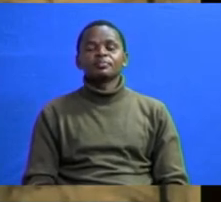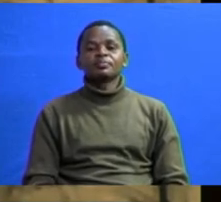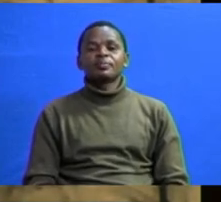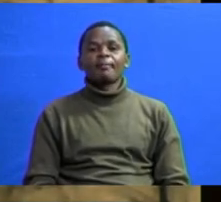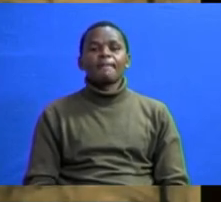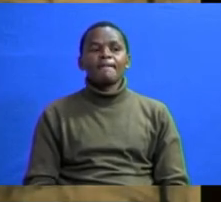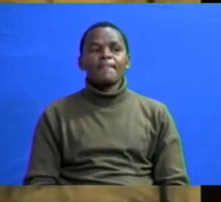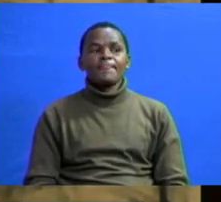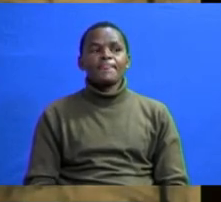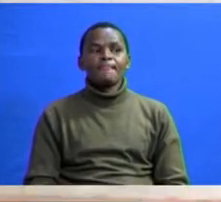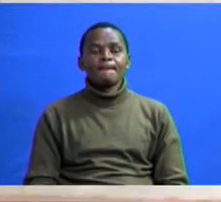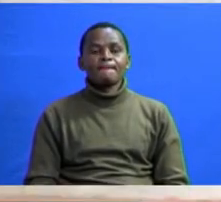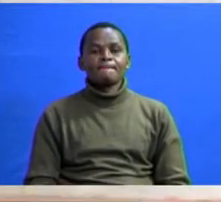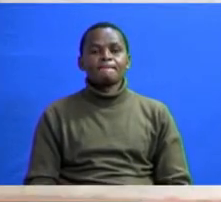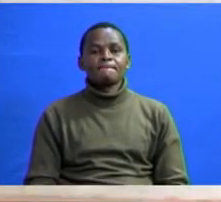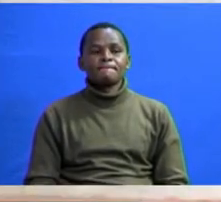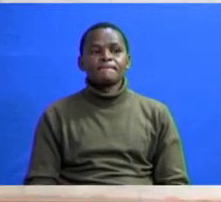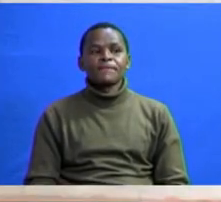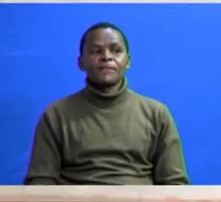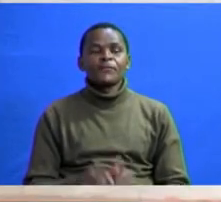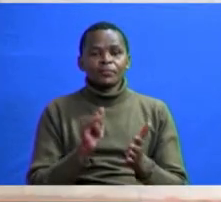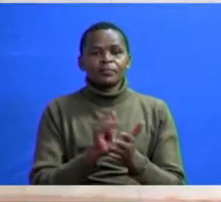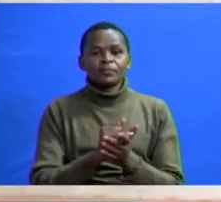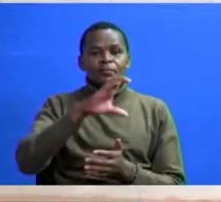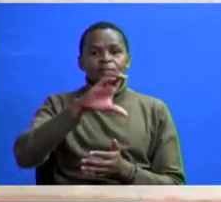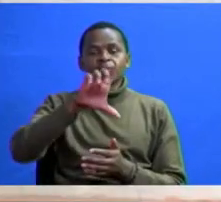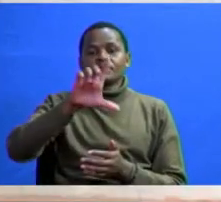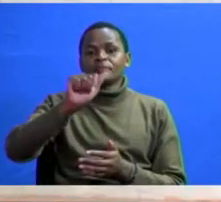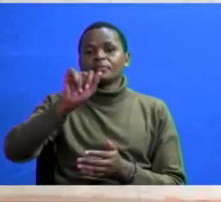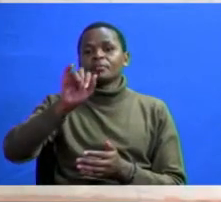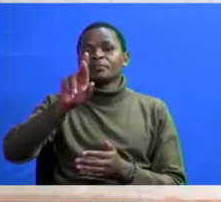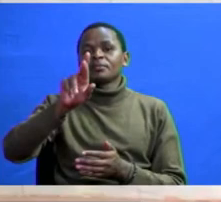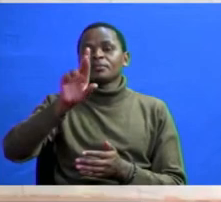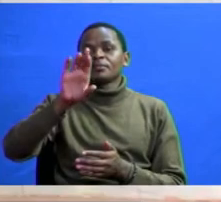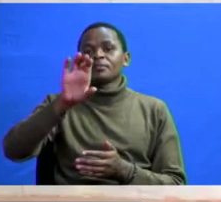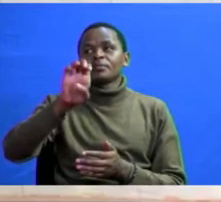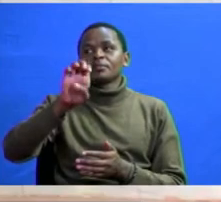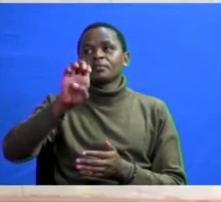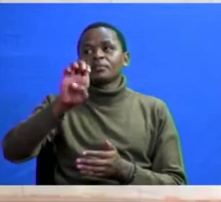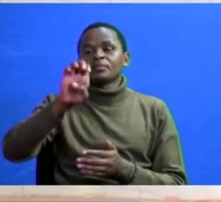Mutegi. All right, that is Claire Omolo. That is the